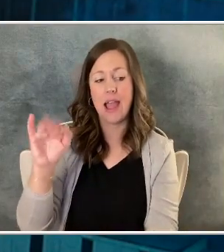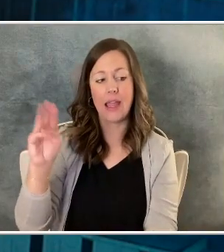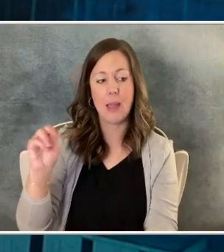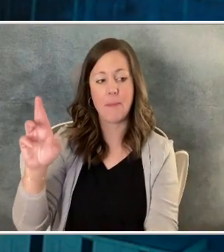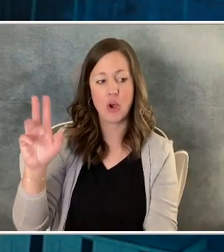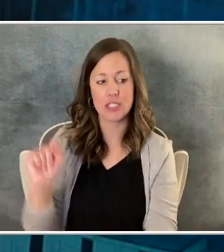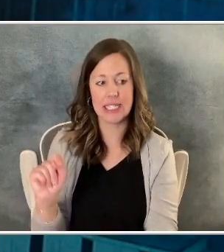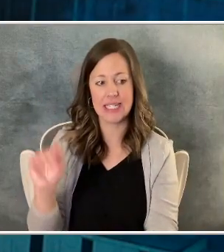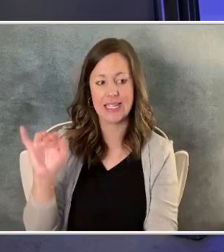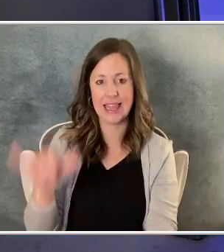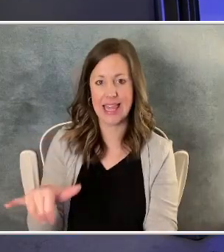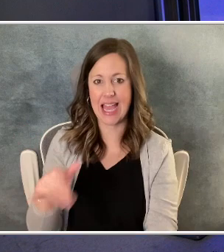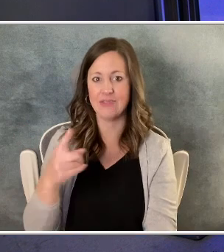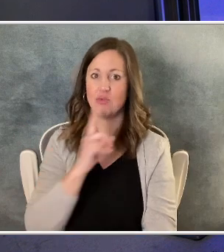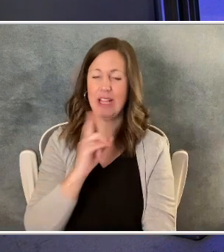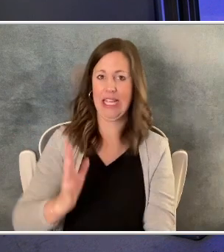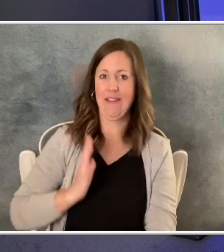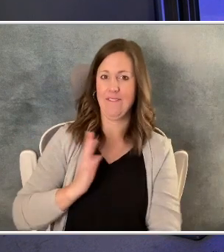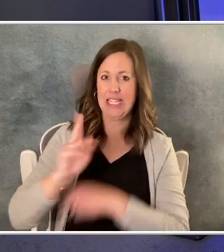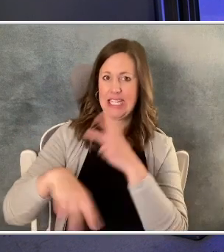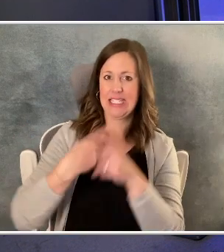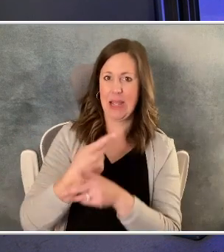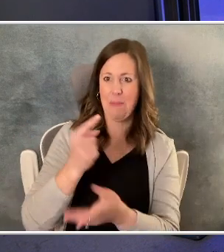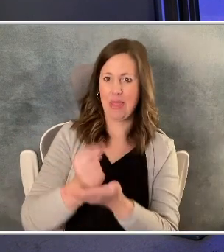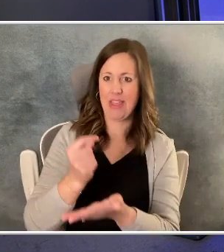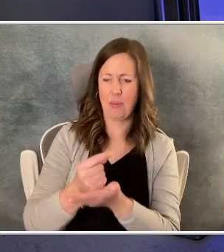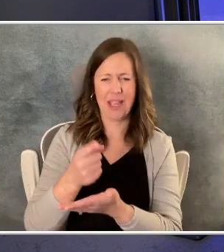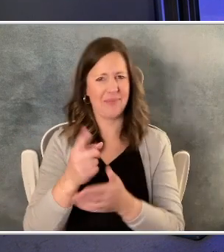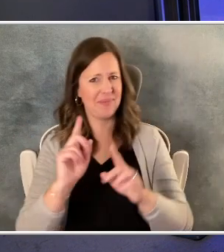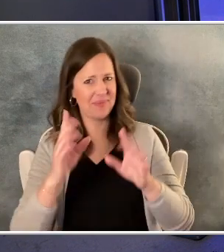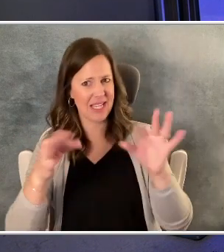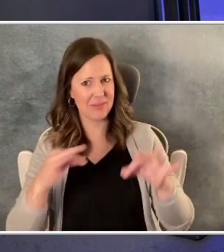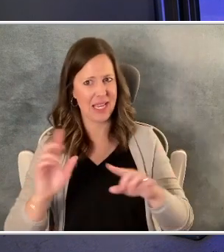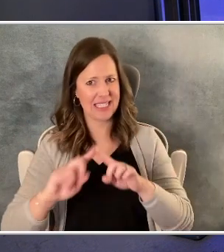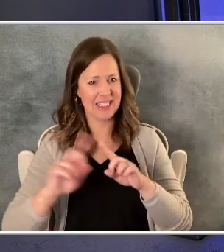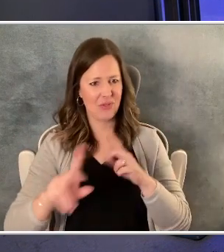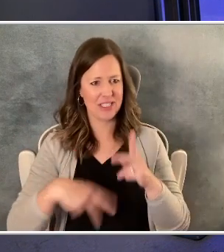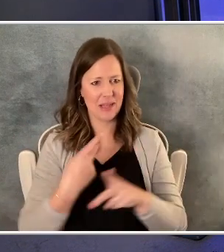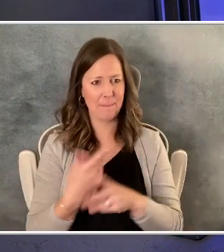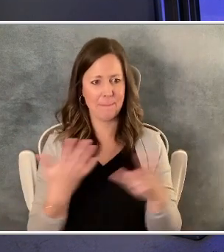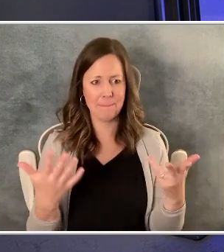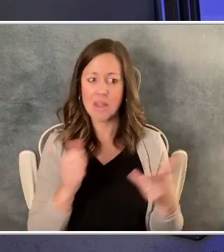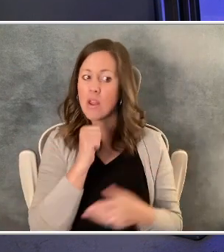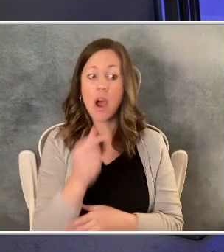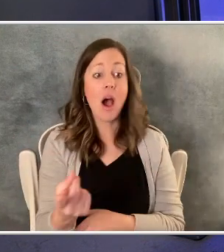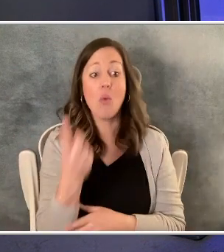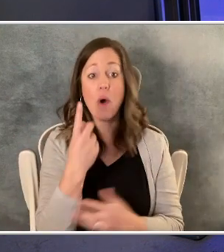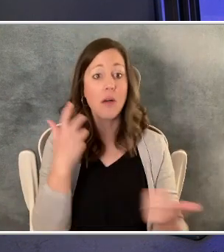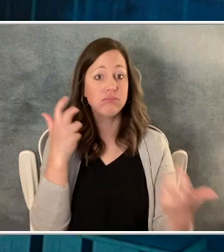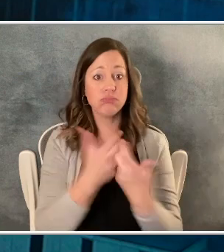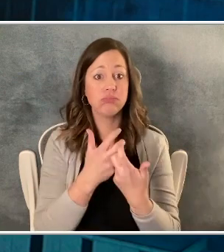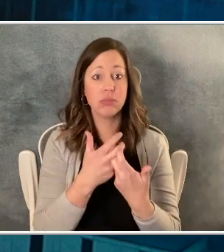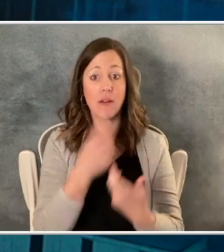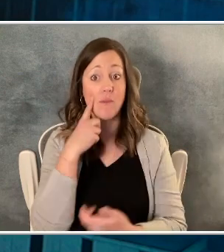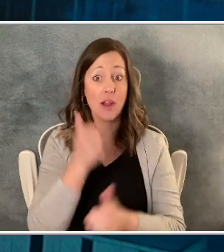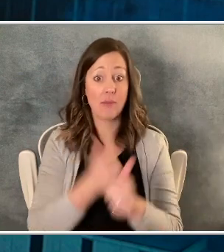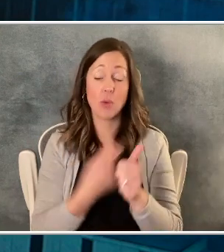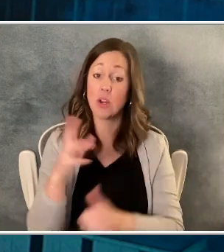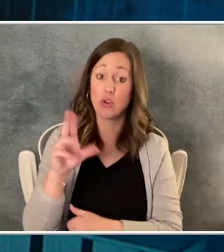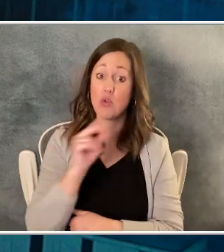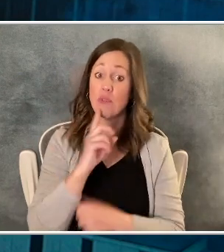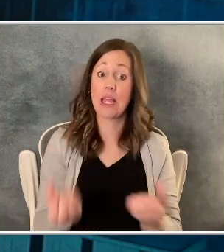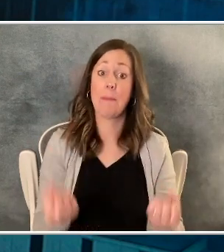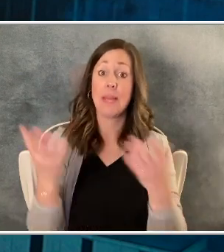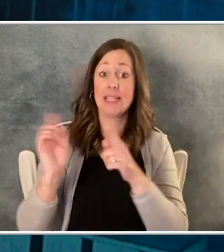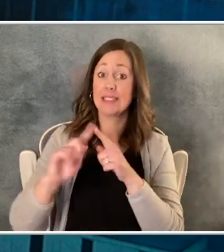radiotherapy. And explain the different types of radiation. It's not a one-size-fits-all for people. No, there's been very many different kinds of